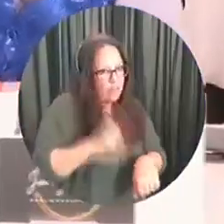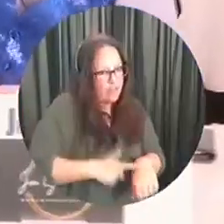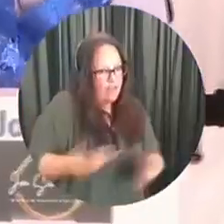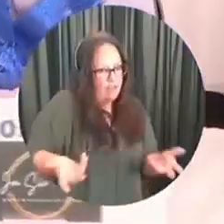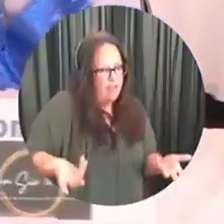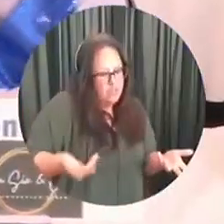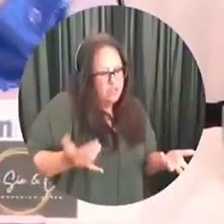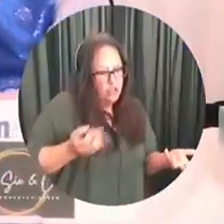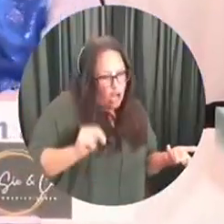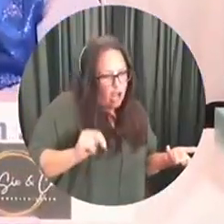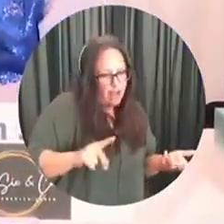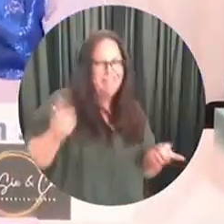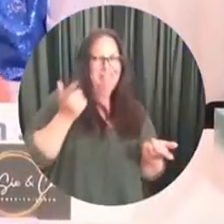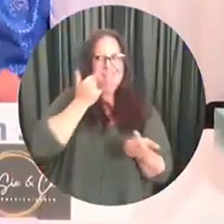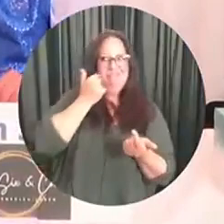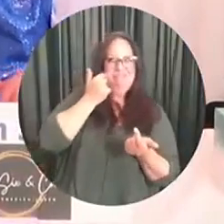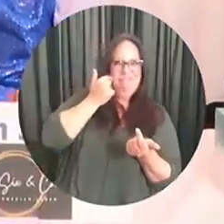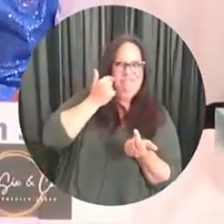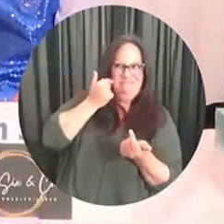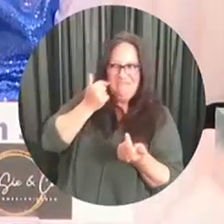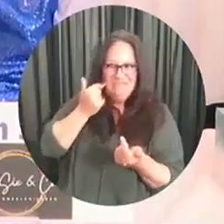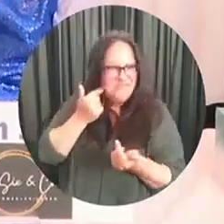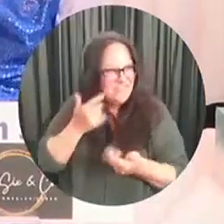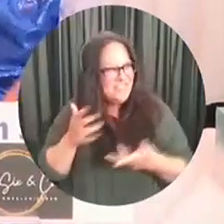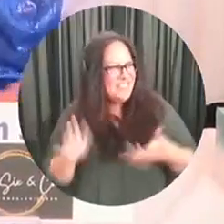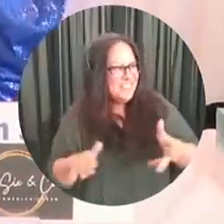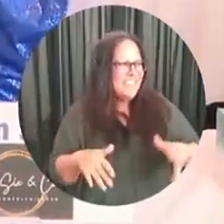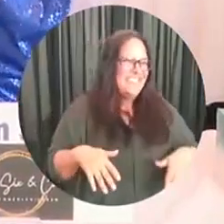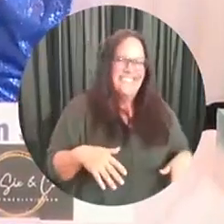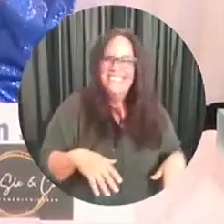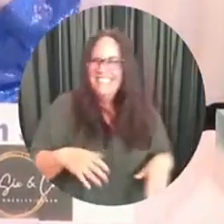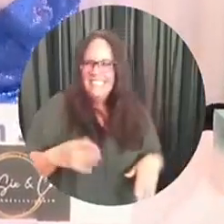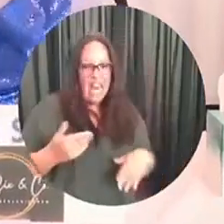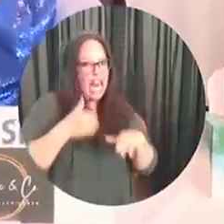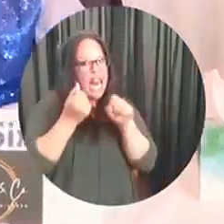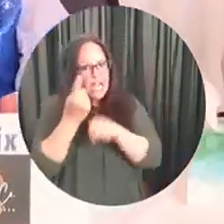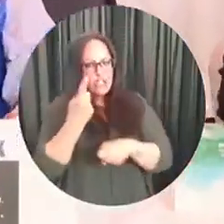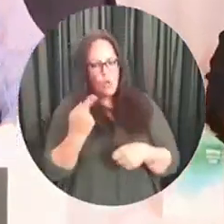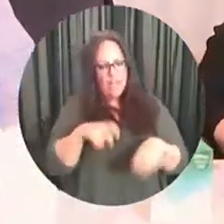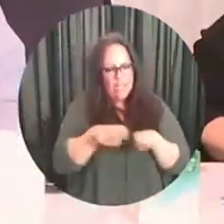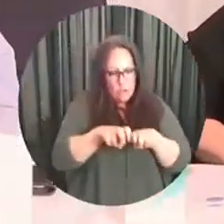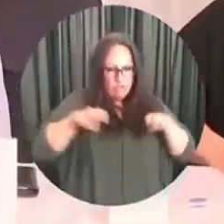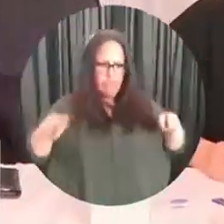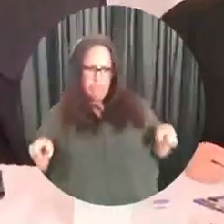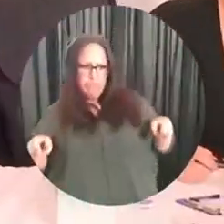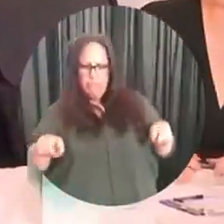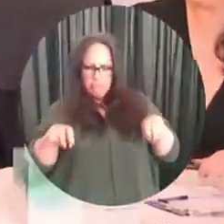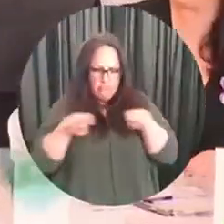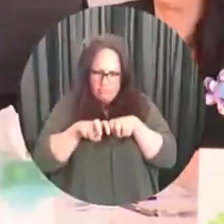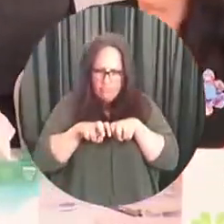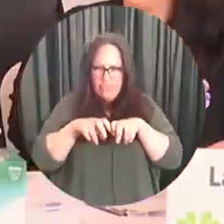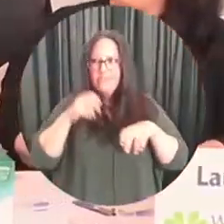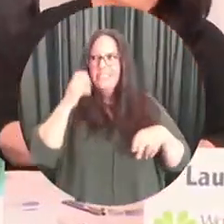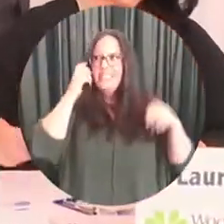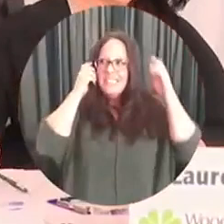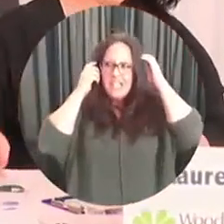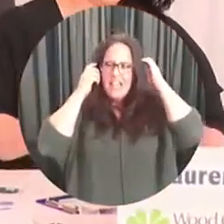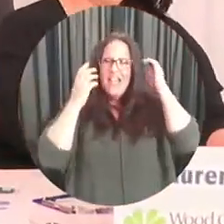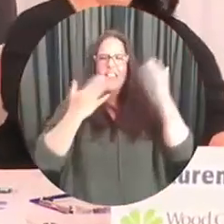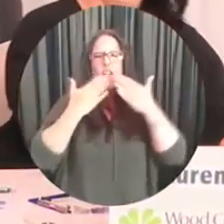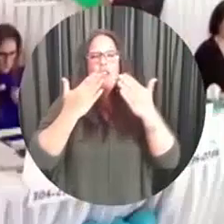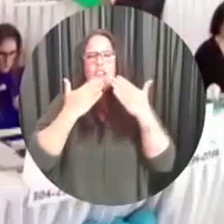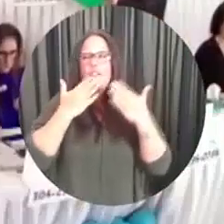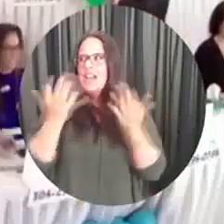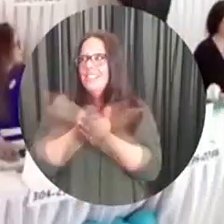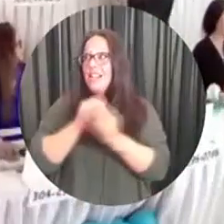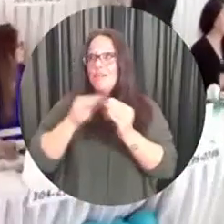can you separate us next year? No. Listen, I'll talk to Brandon about that, but thank you guys. If you can get another call in, we're about to show the